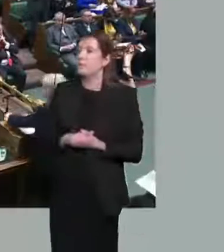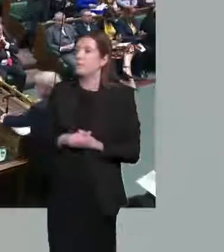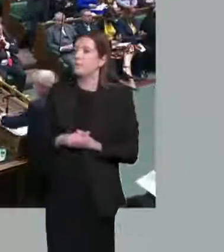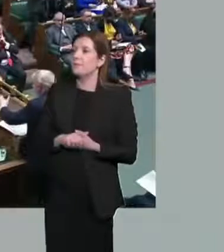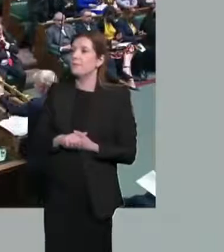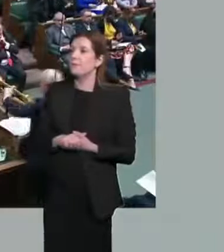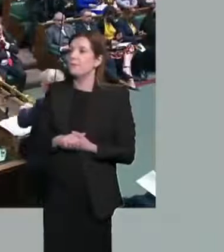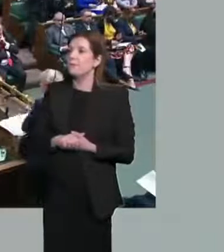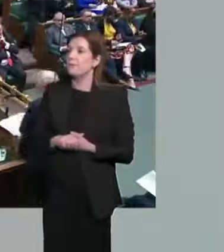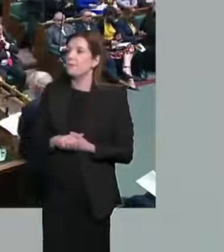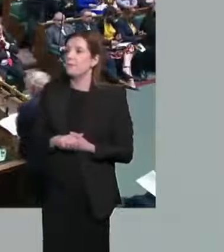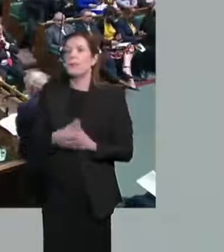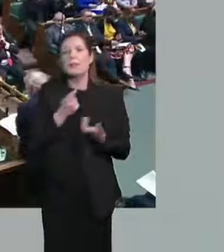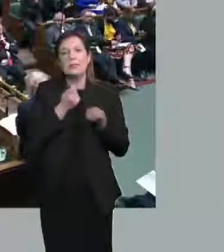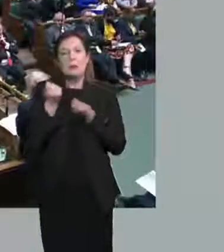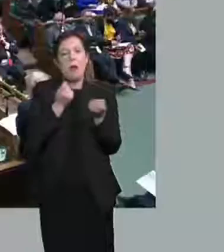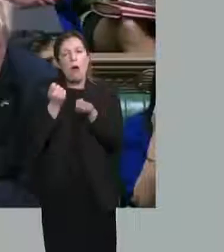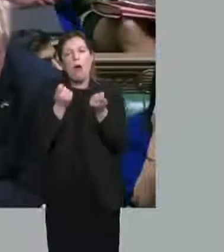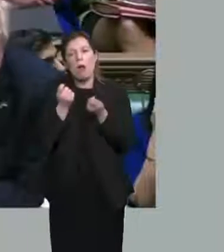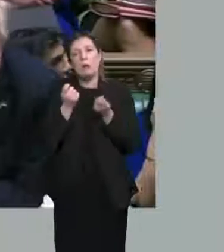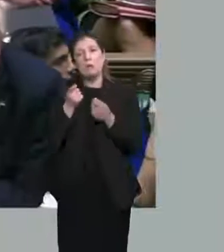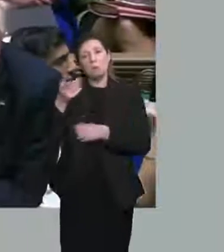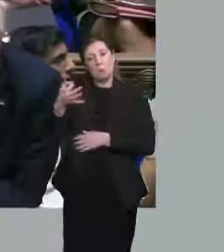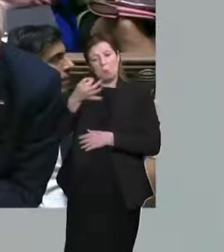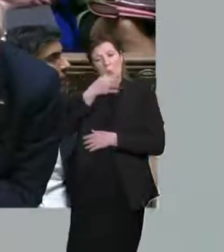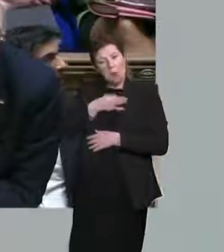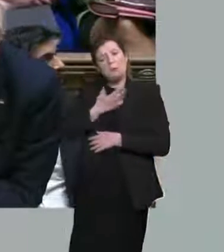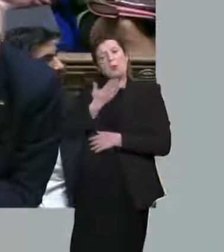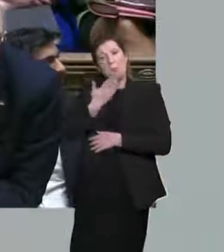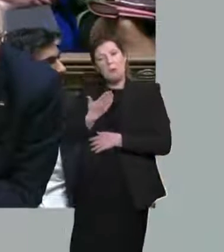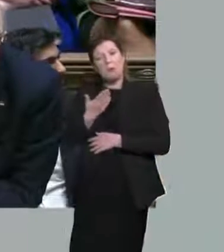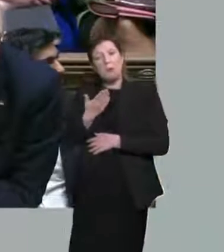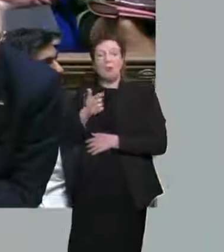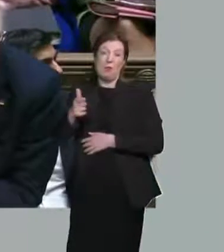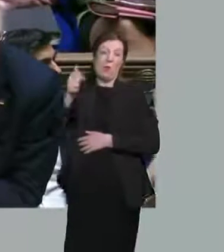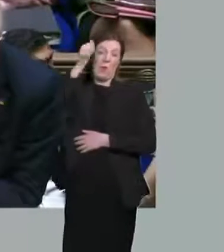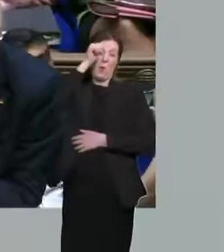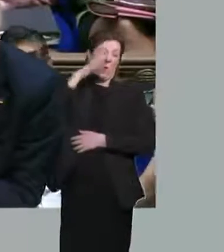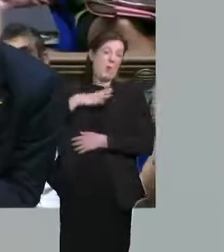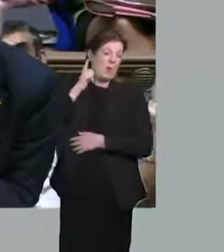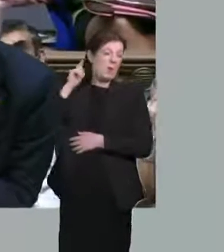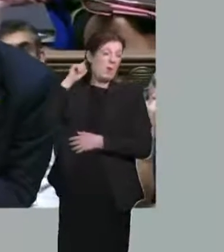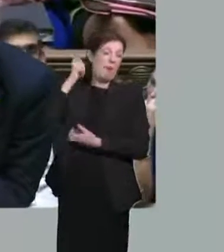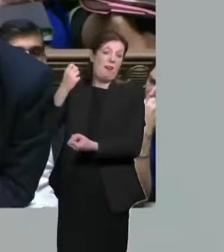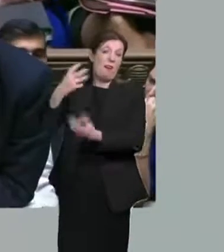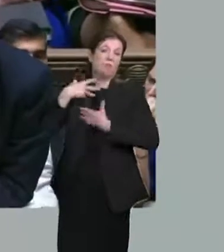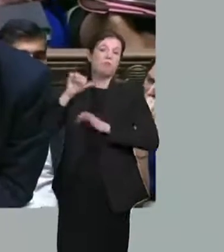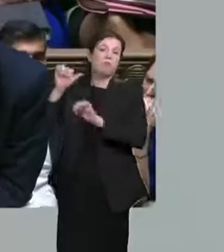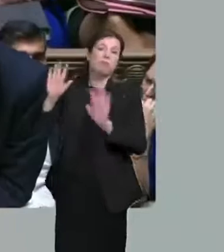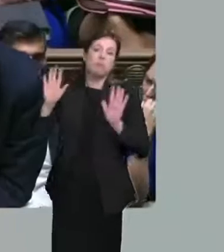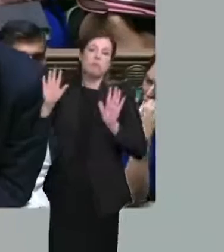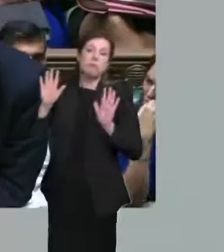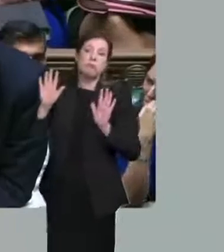Mr. Speaker, I'm grateful for his question, and I knew he was going to ask it, and he was right to ask it.